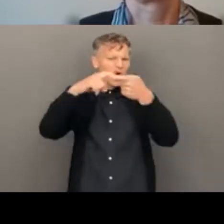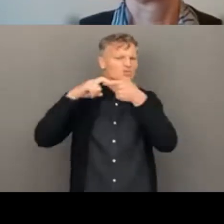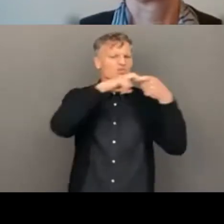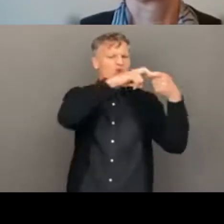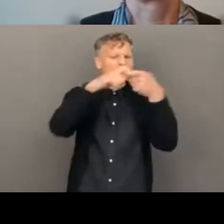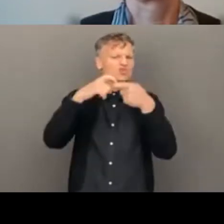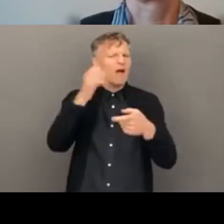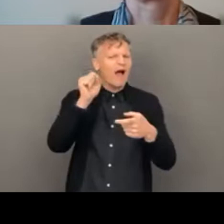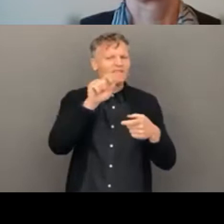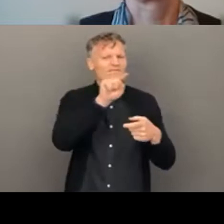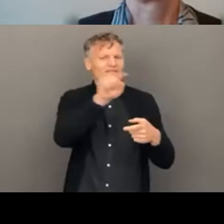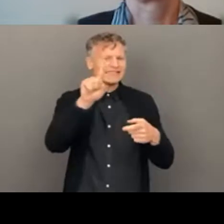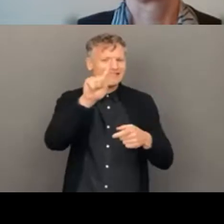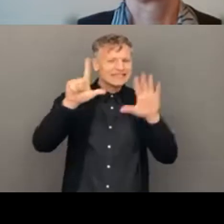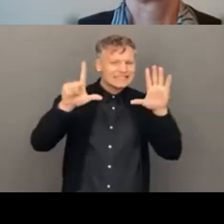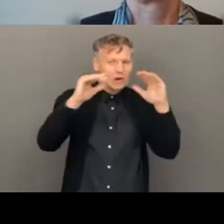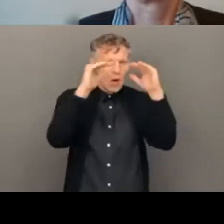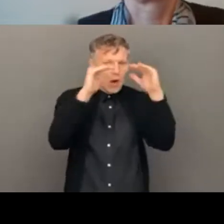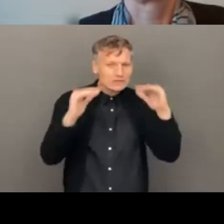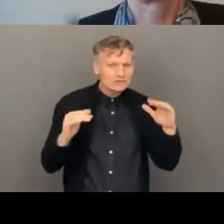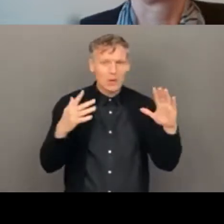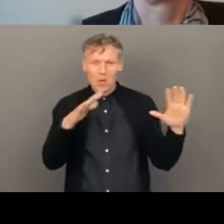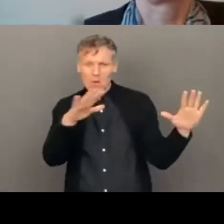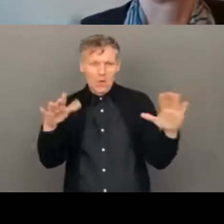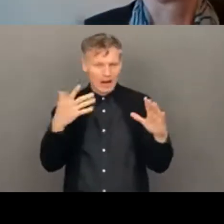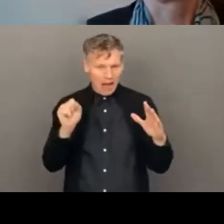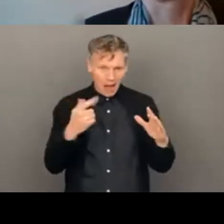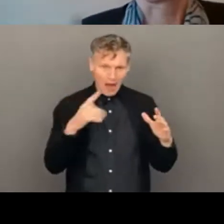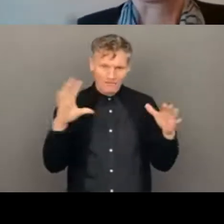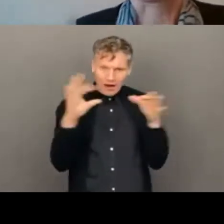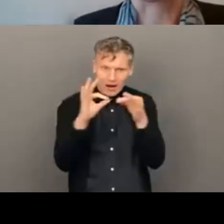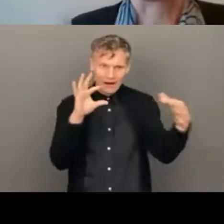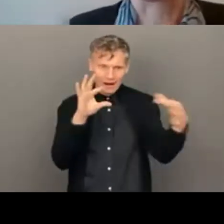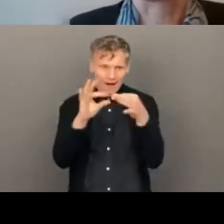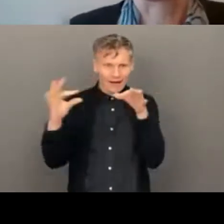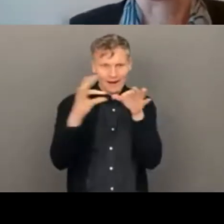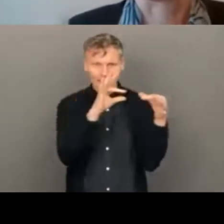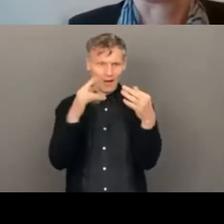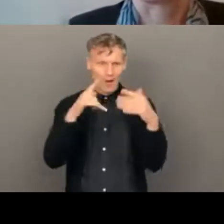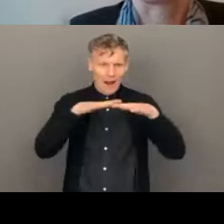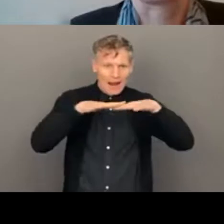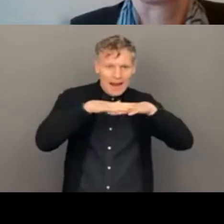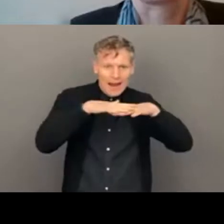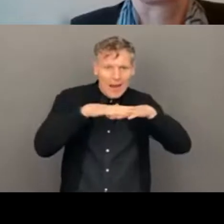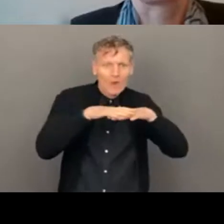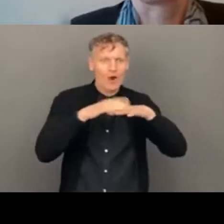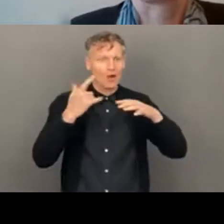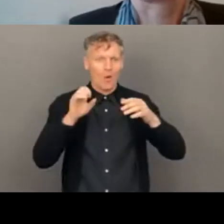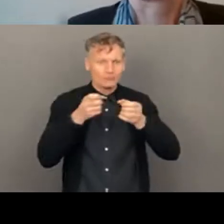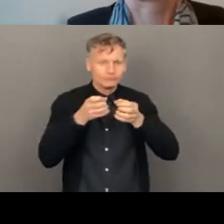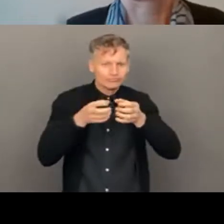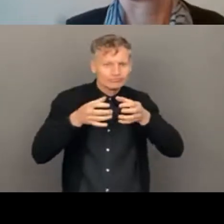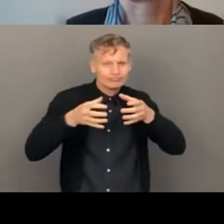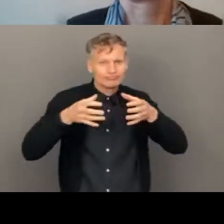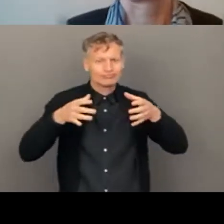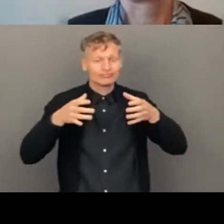to extend that commitment to working in partnership, including linking anyone interested into, for example, the